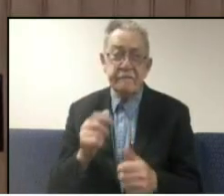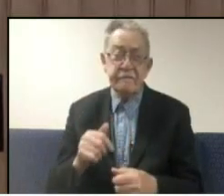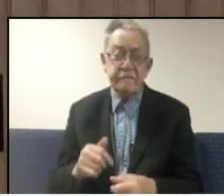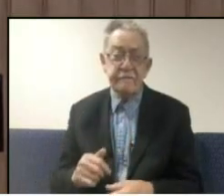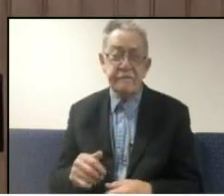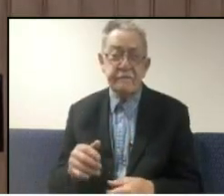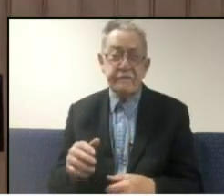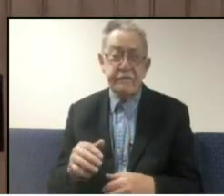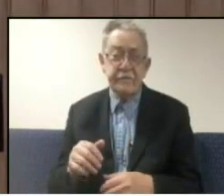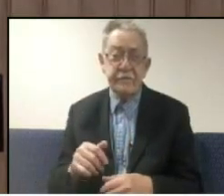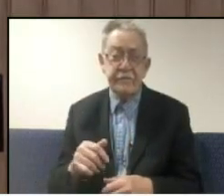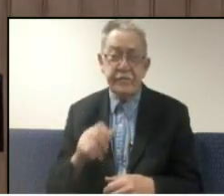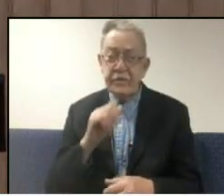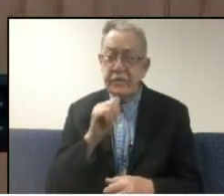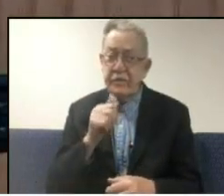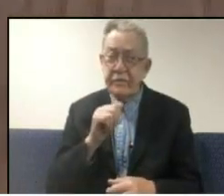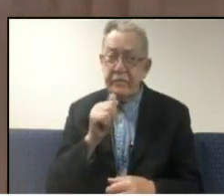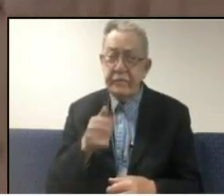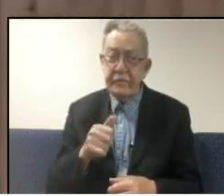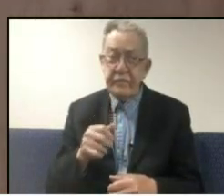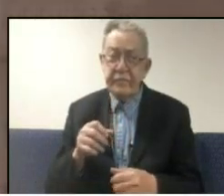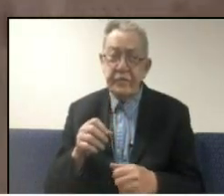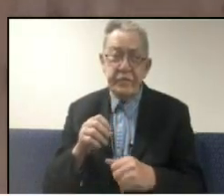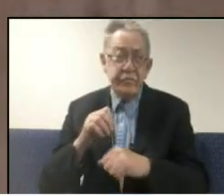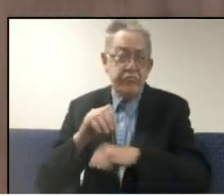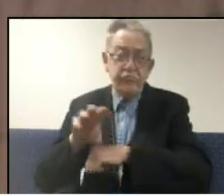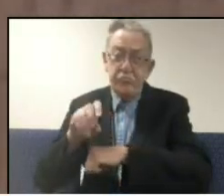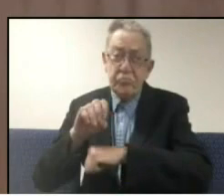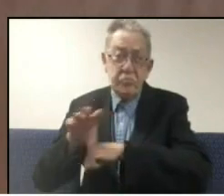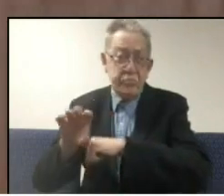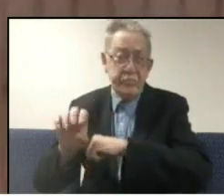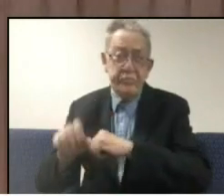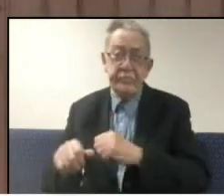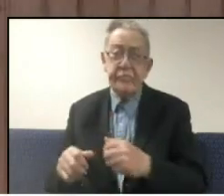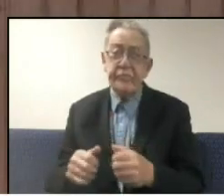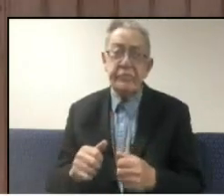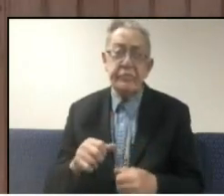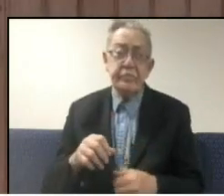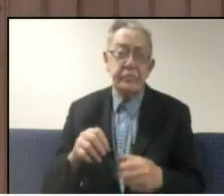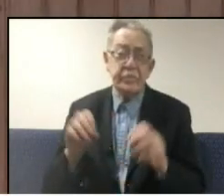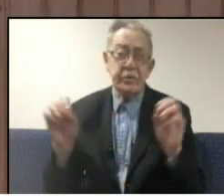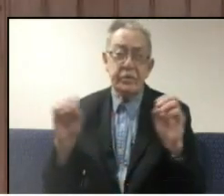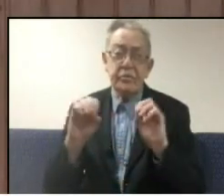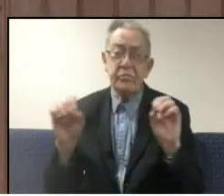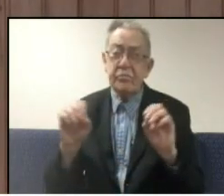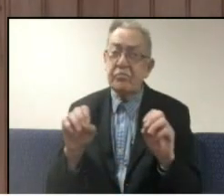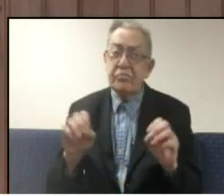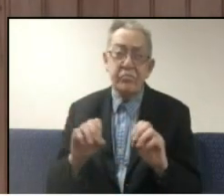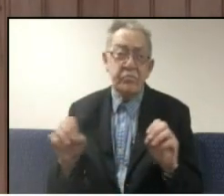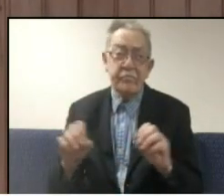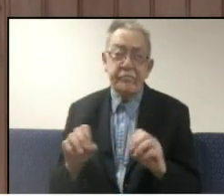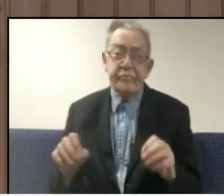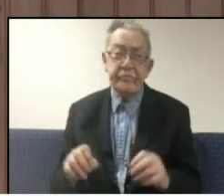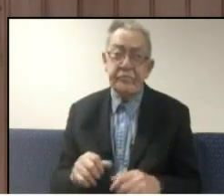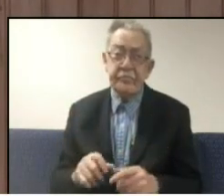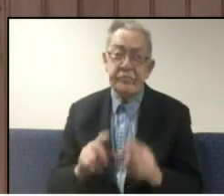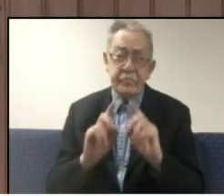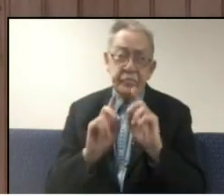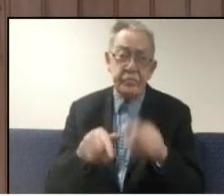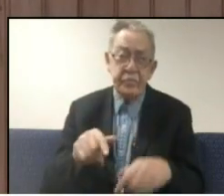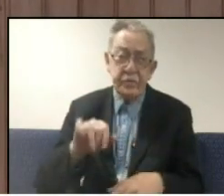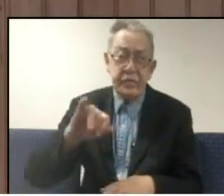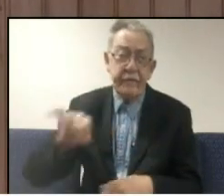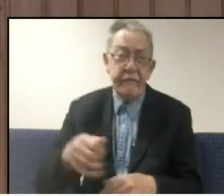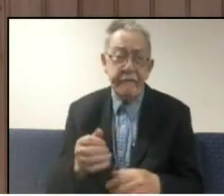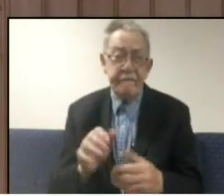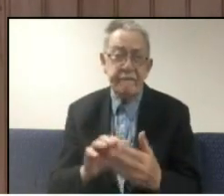calling, he said, I did not consult with anyone. Instead, he says, nor did I go up to Jerusalem, to those who